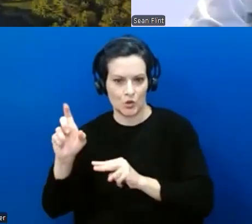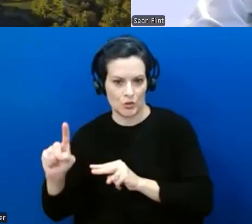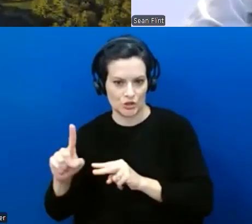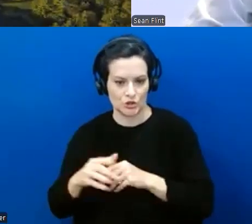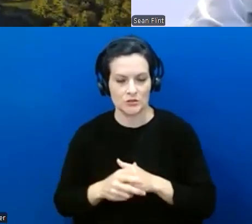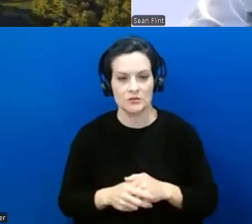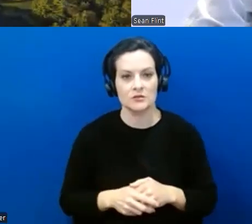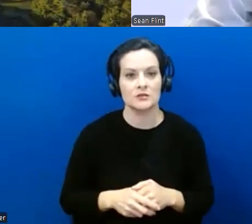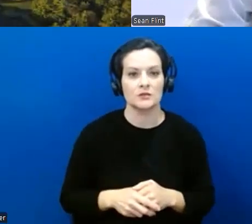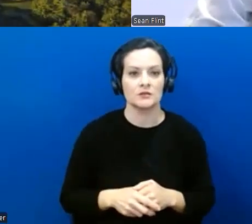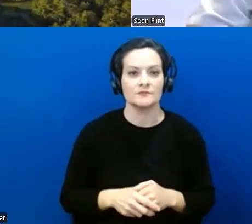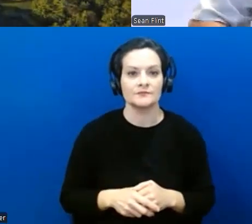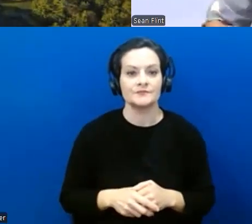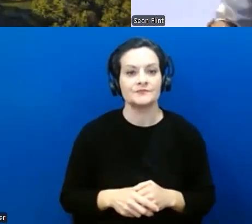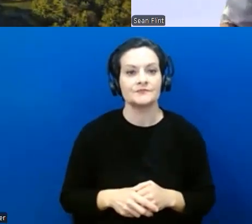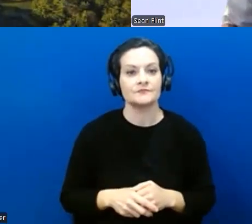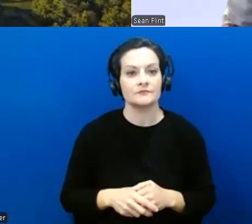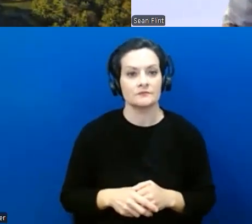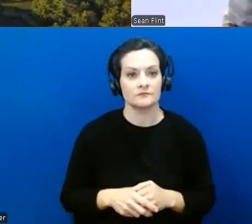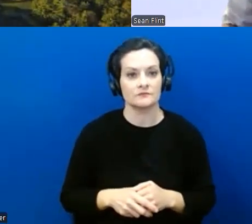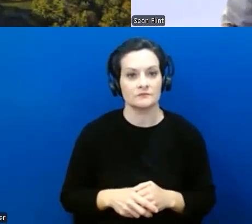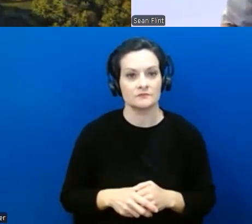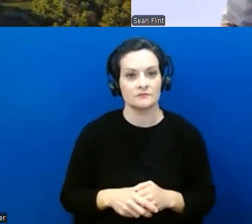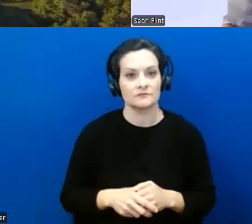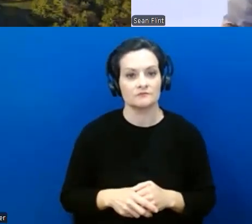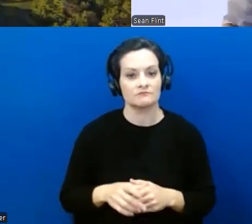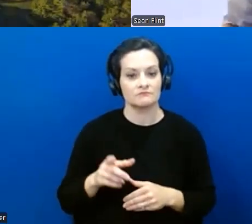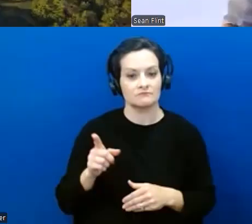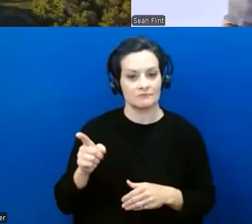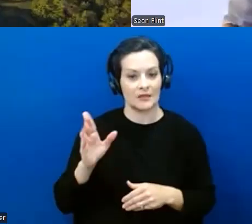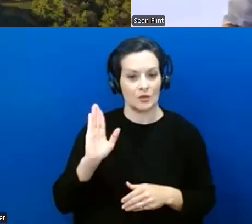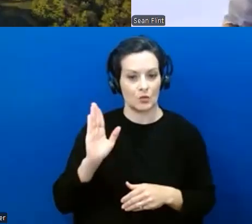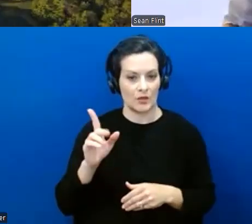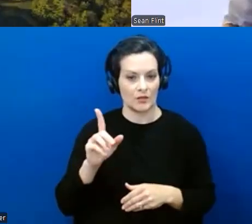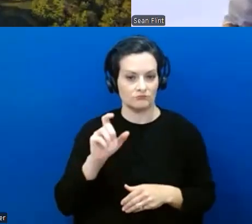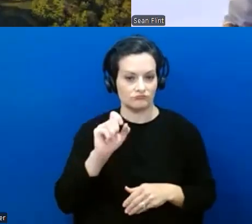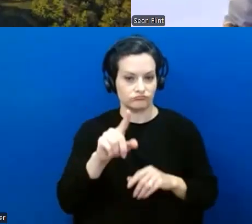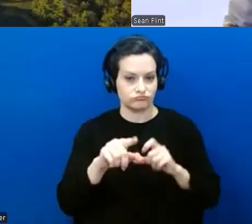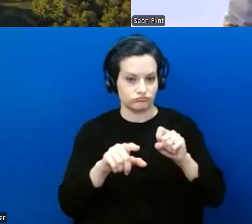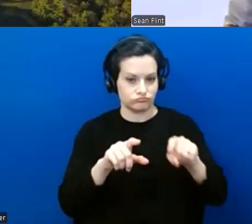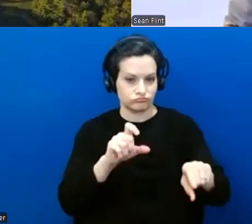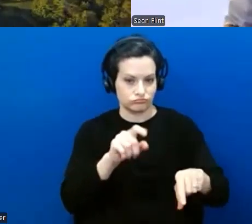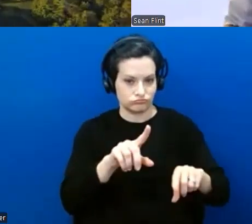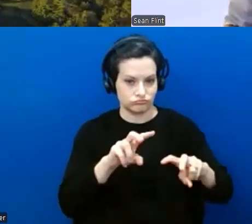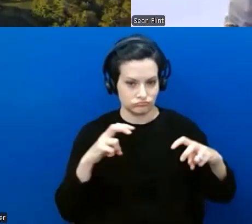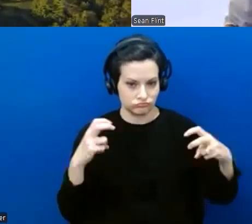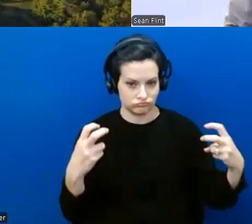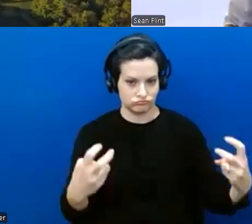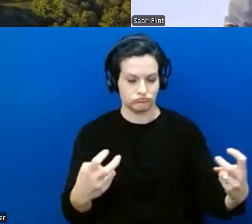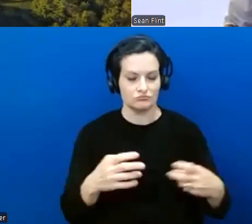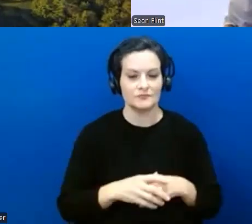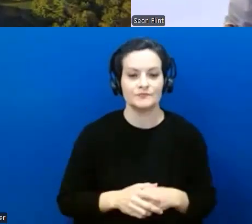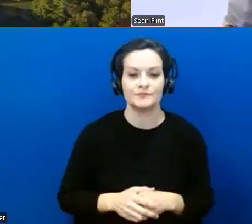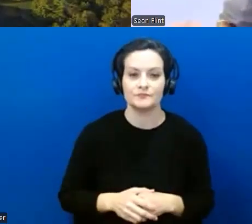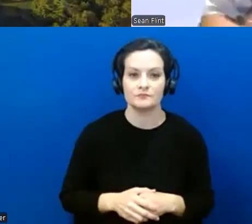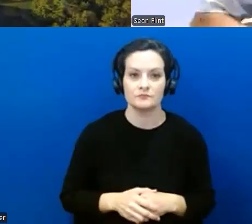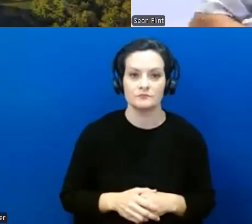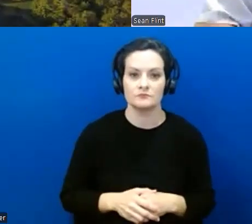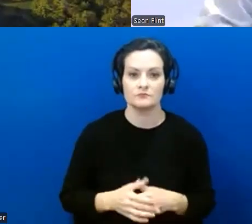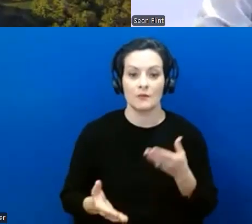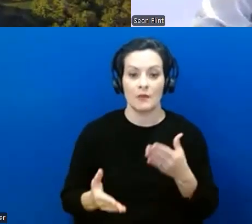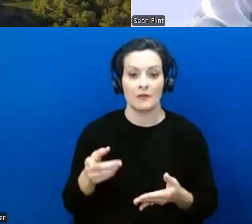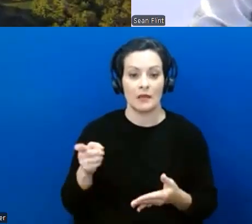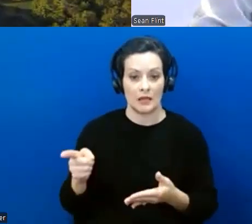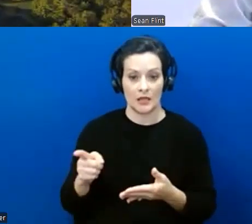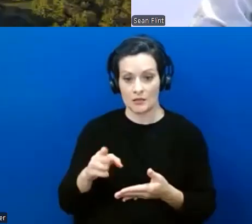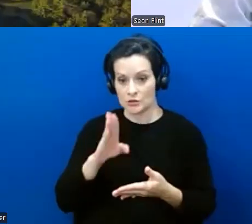and he'll kick them over to our panel. And you guys, Haven may send it